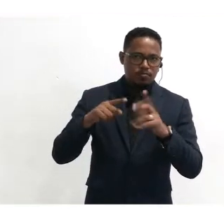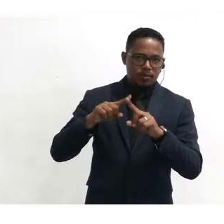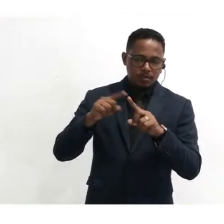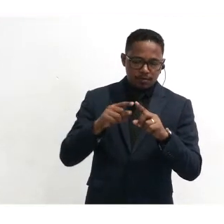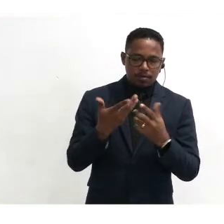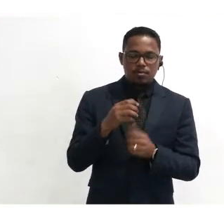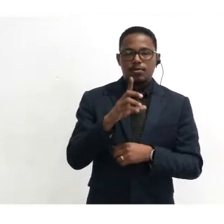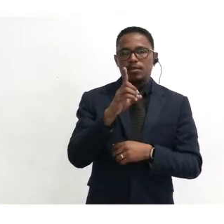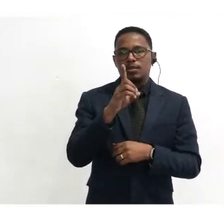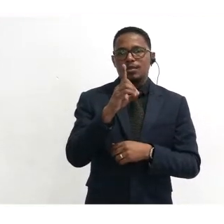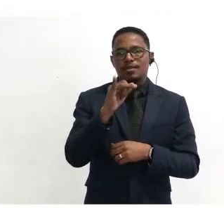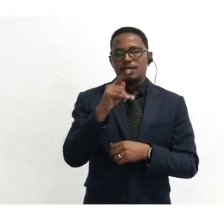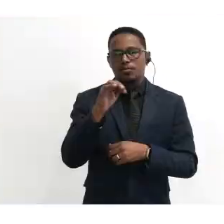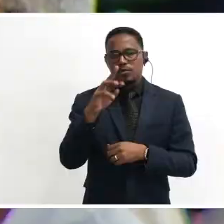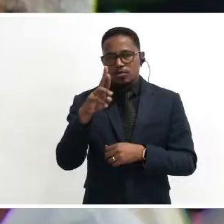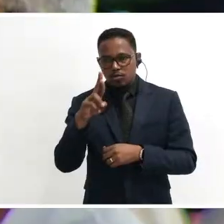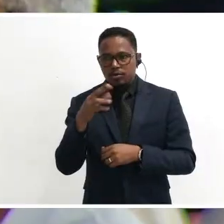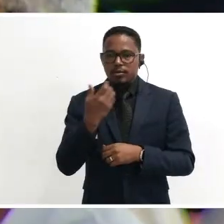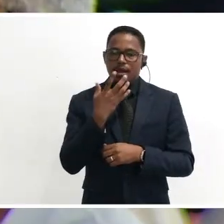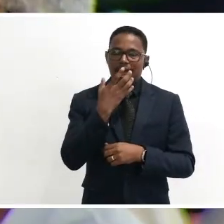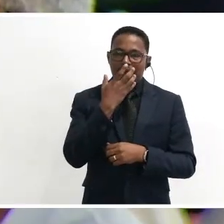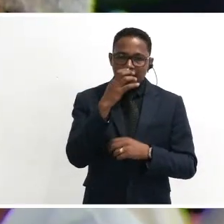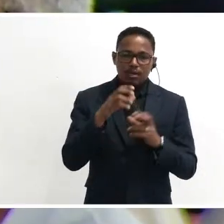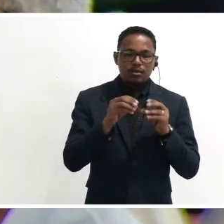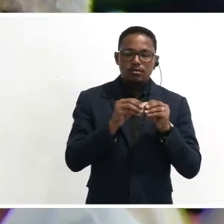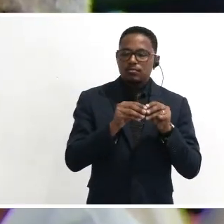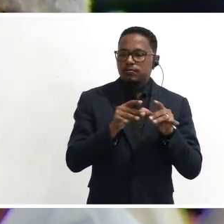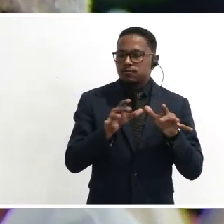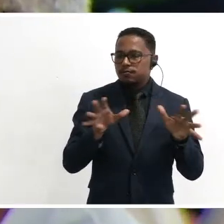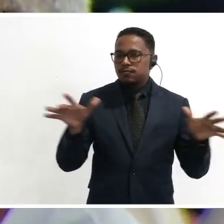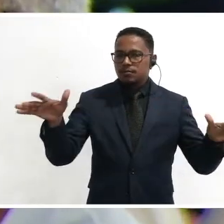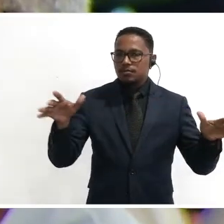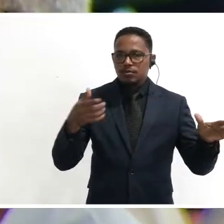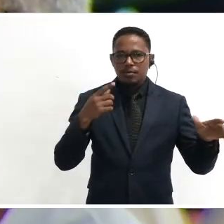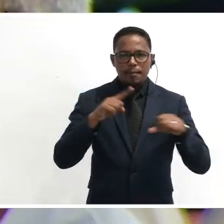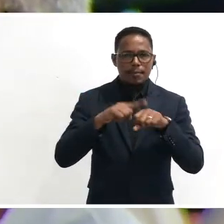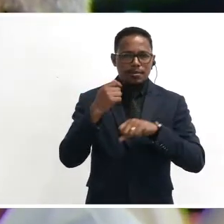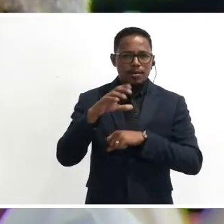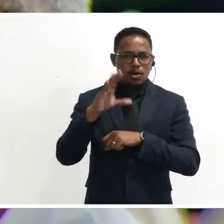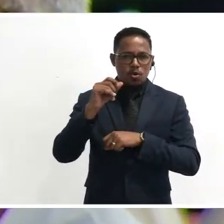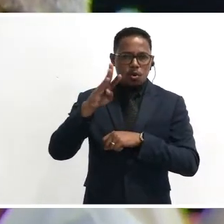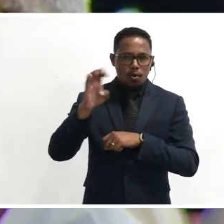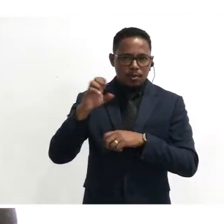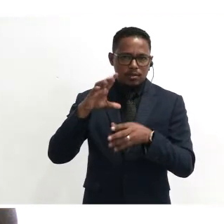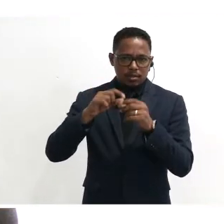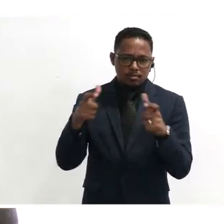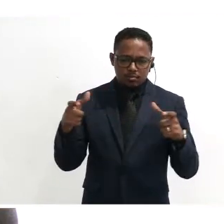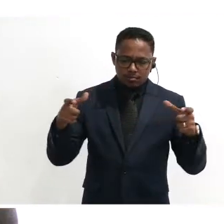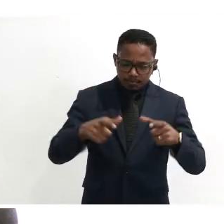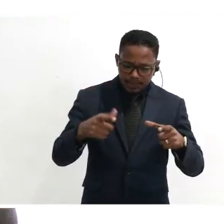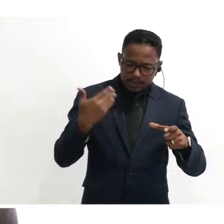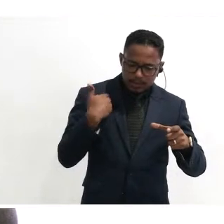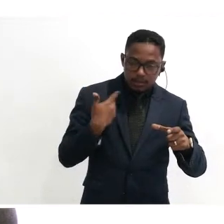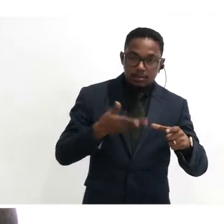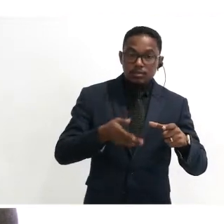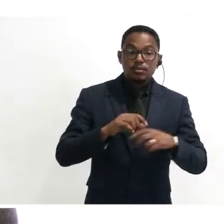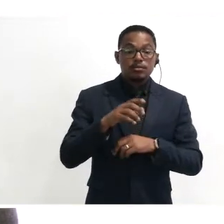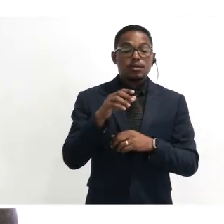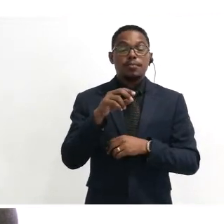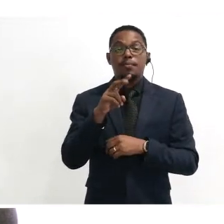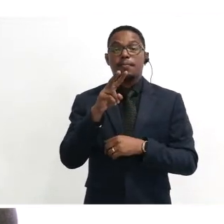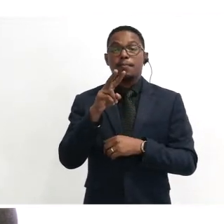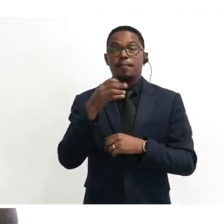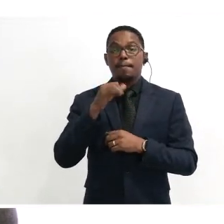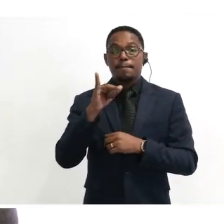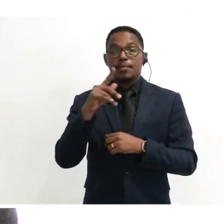good thermal interface material between the chip and the heat spreader, maybe having thermal vias in the substrate, or having